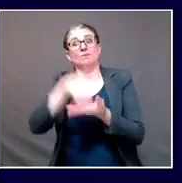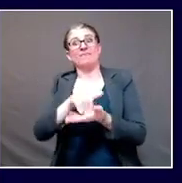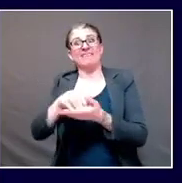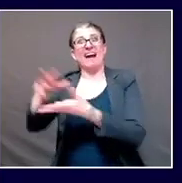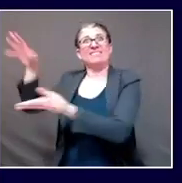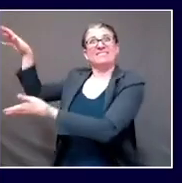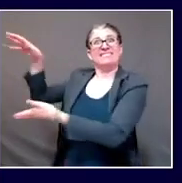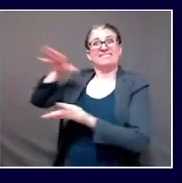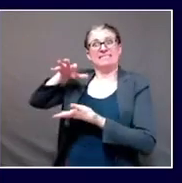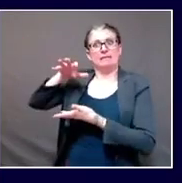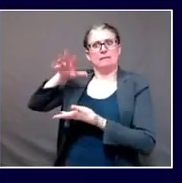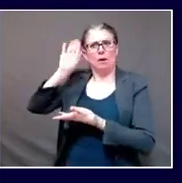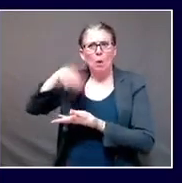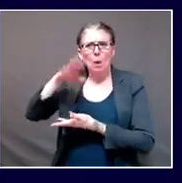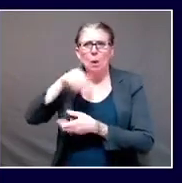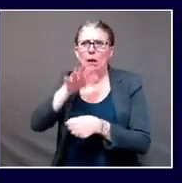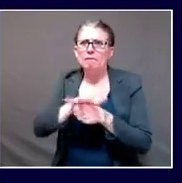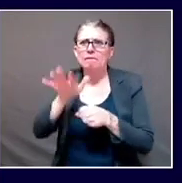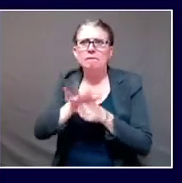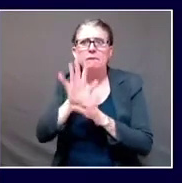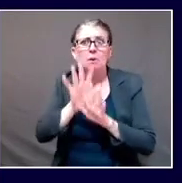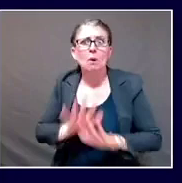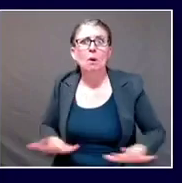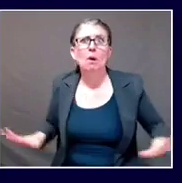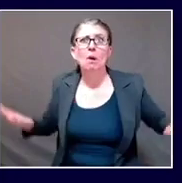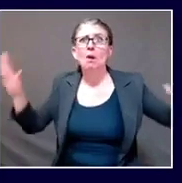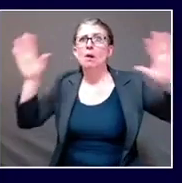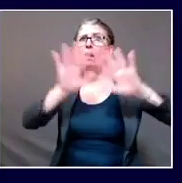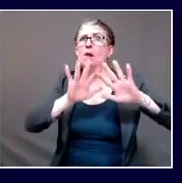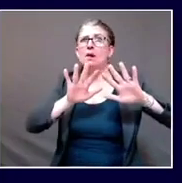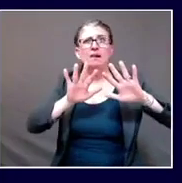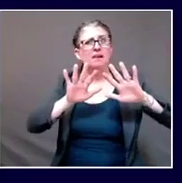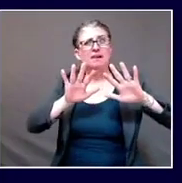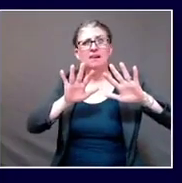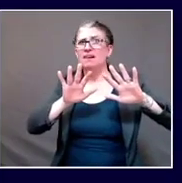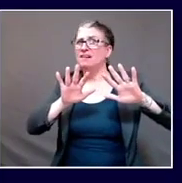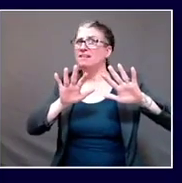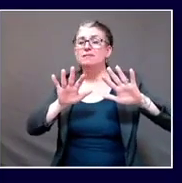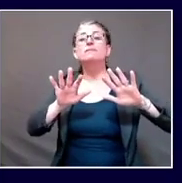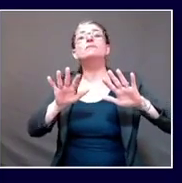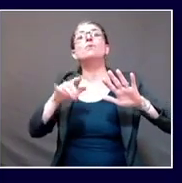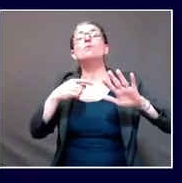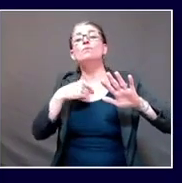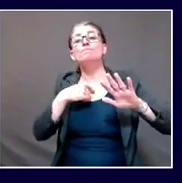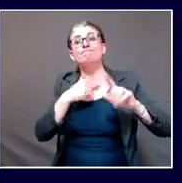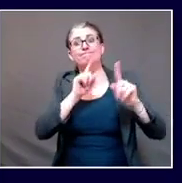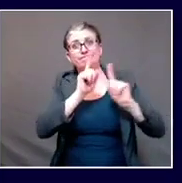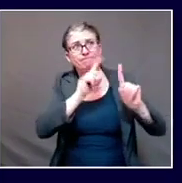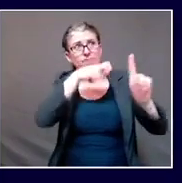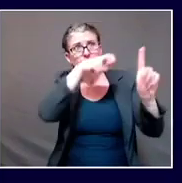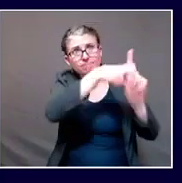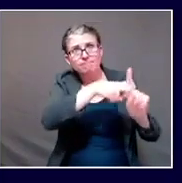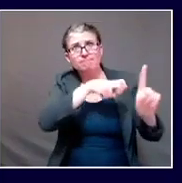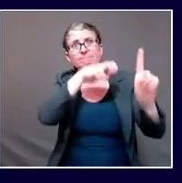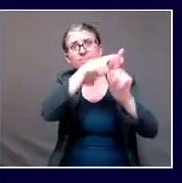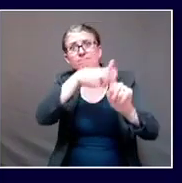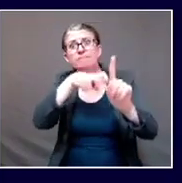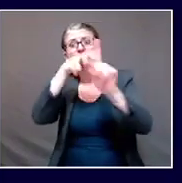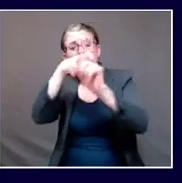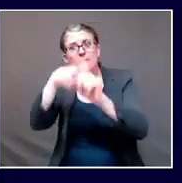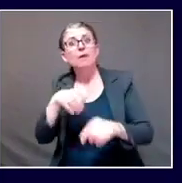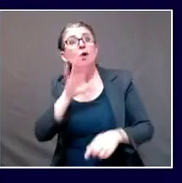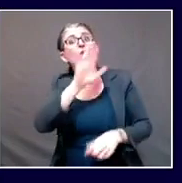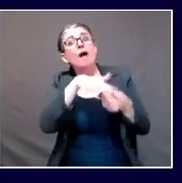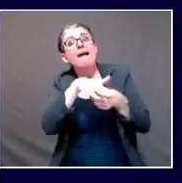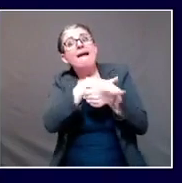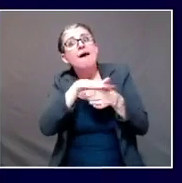where they've had a significant proportion of inpatients with COVID-19 to ensure that they have the staff should the